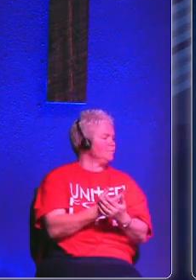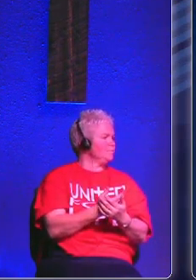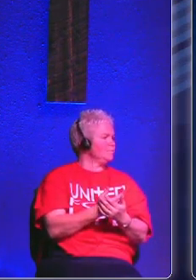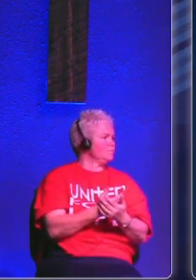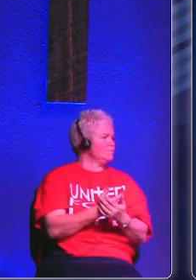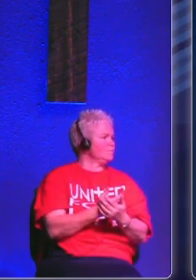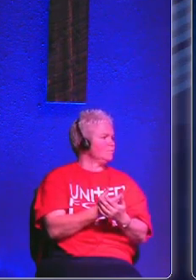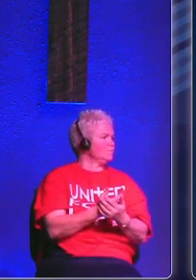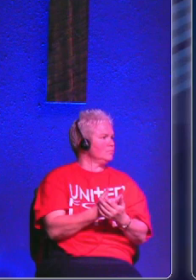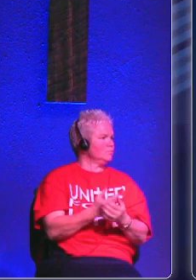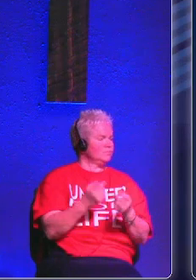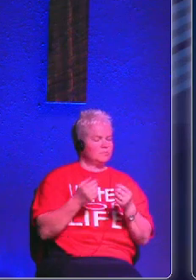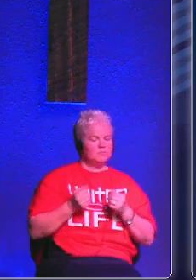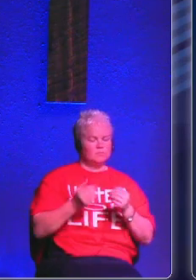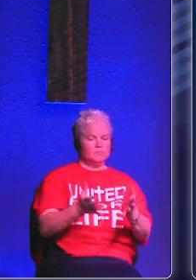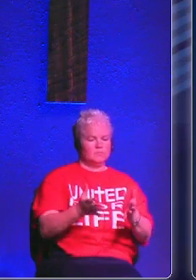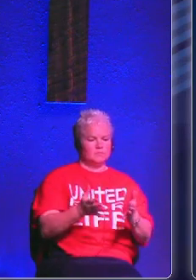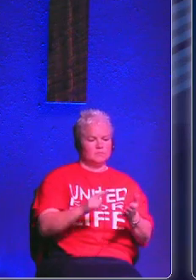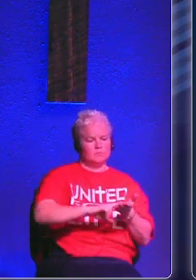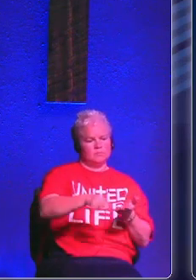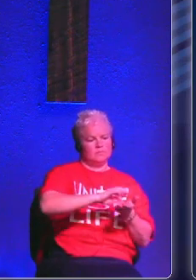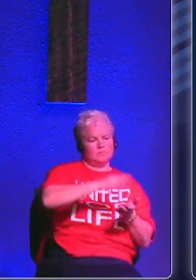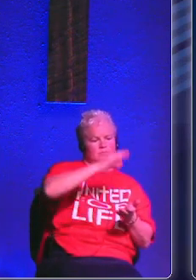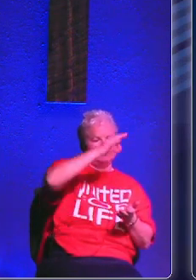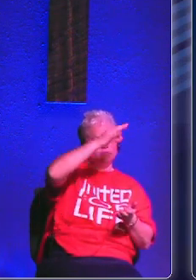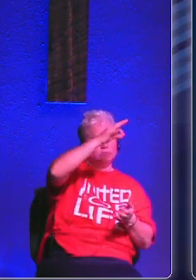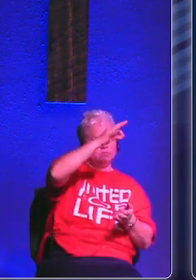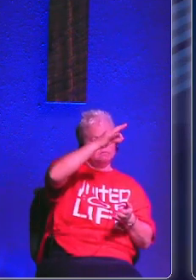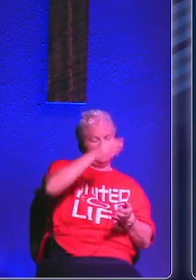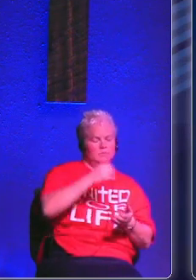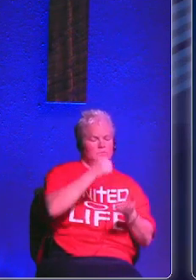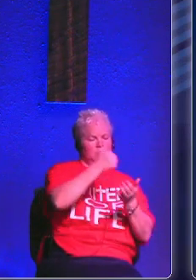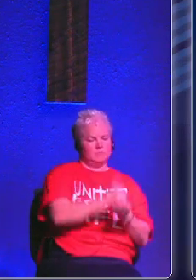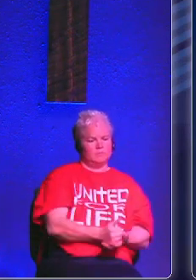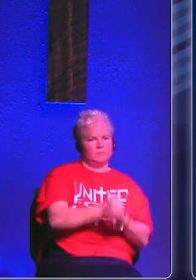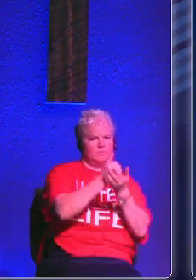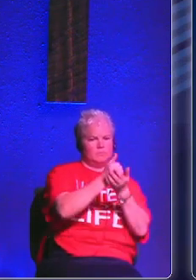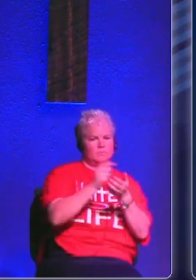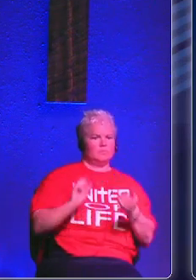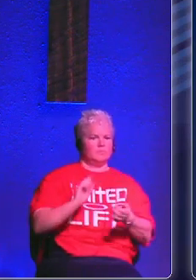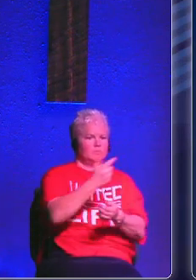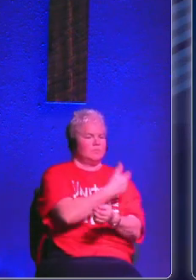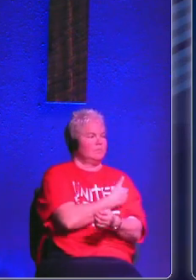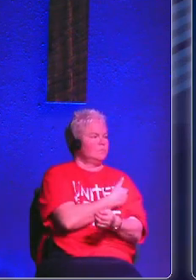despair. Jesus has sent the Holy Spirit to help us.